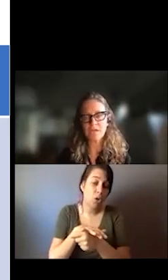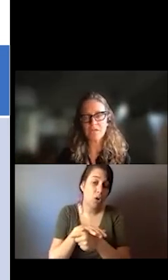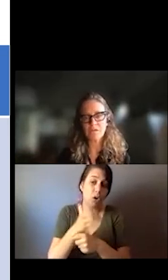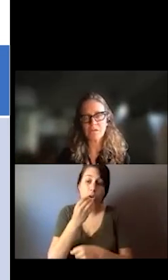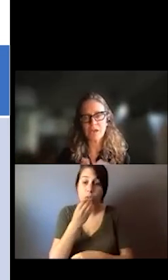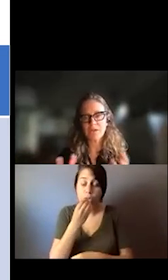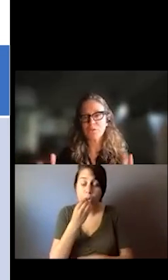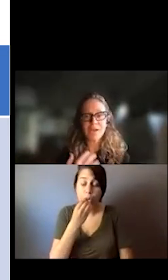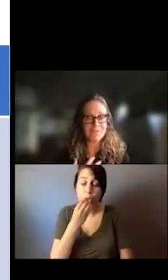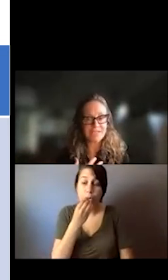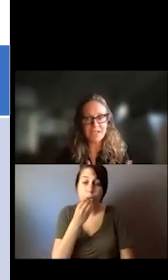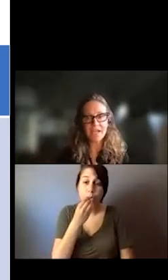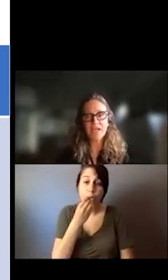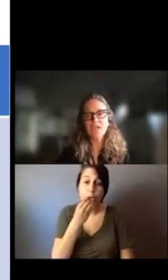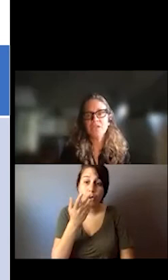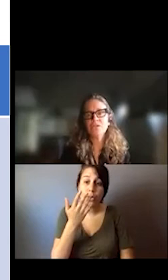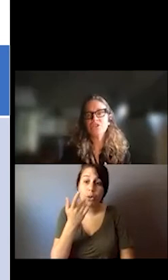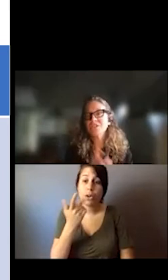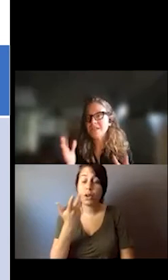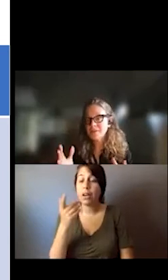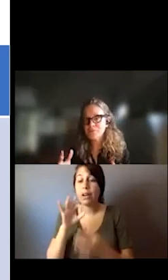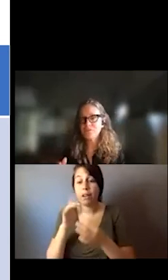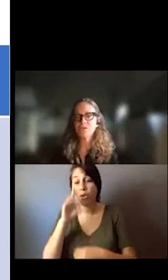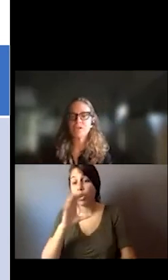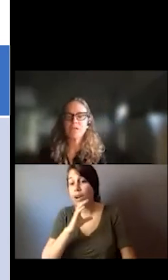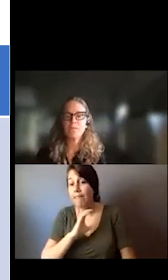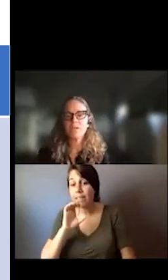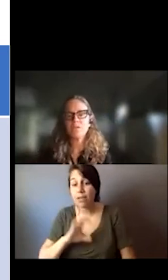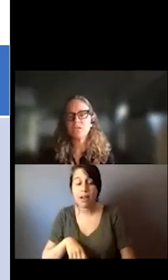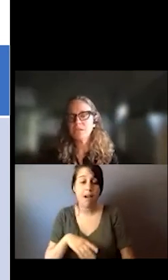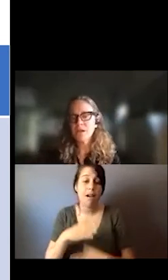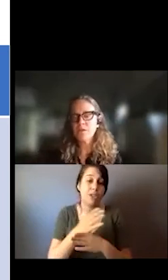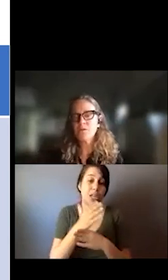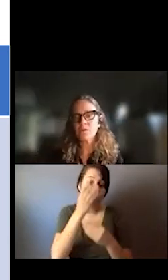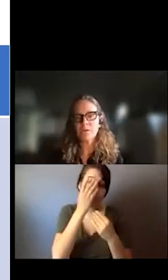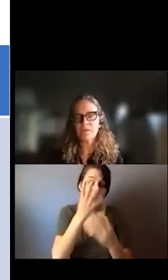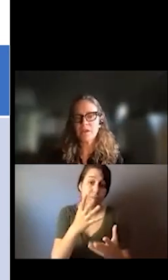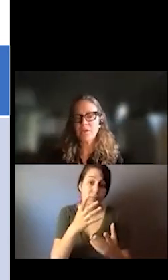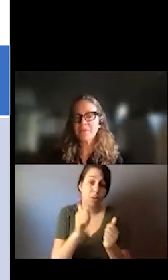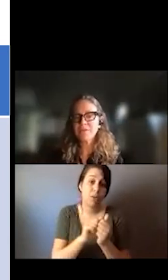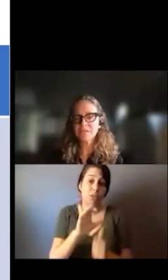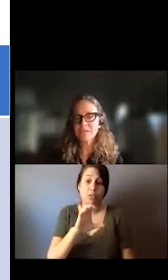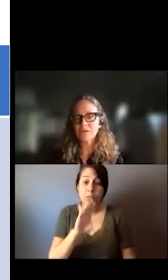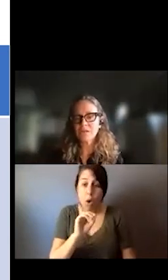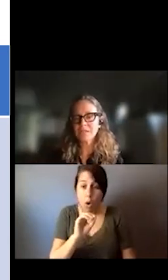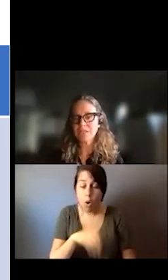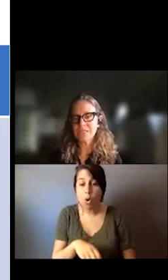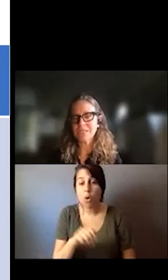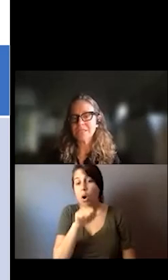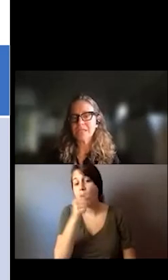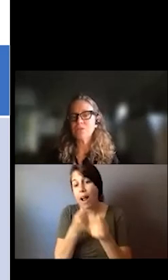food for your cafeteria. You could share data about food security with your CBO or with other